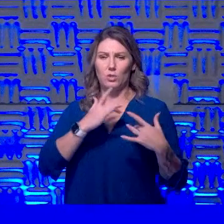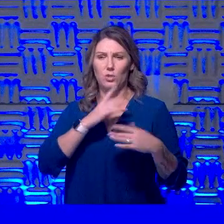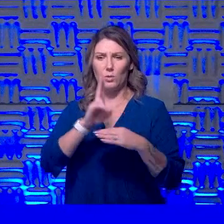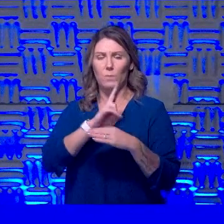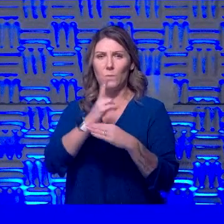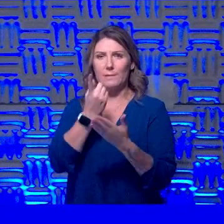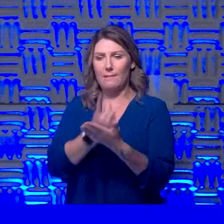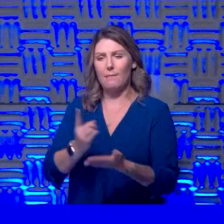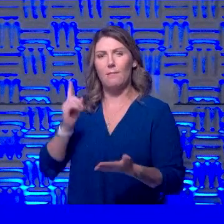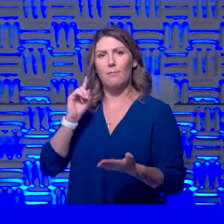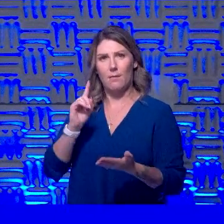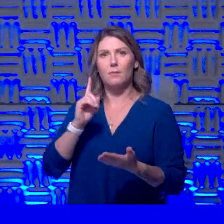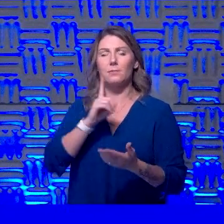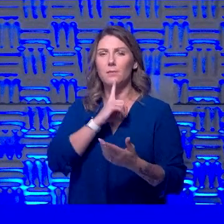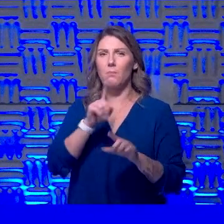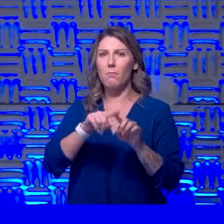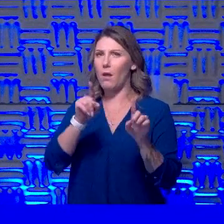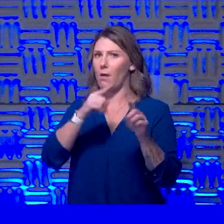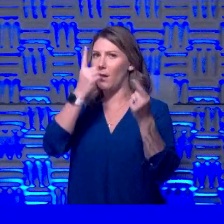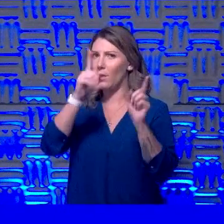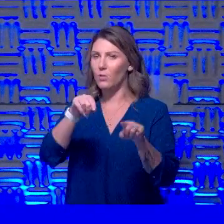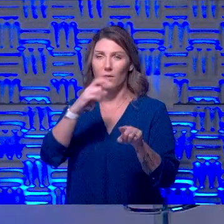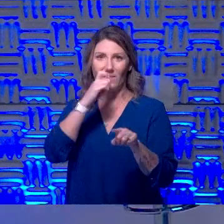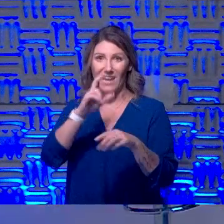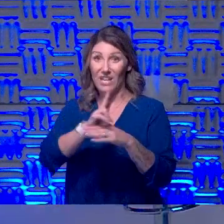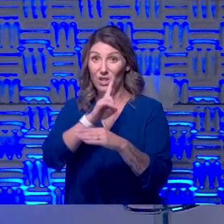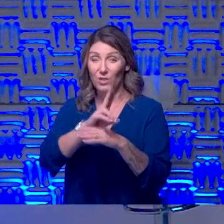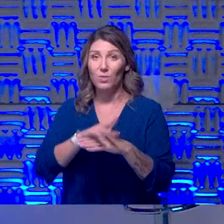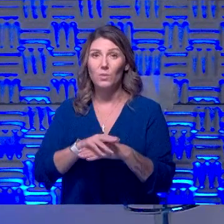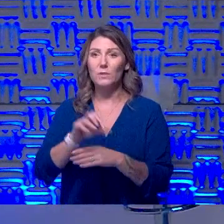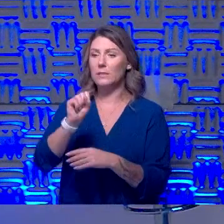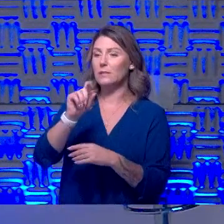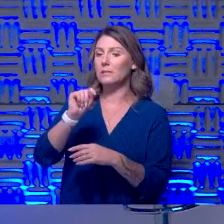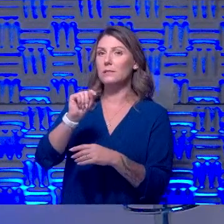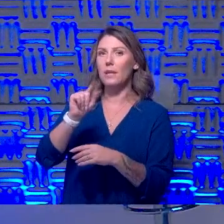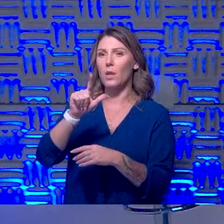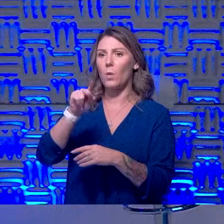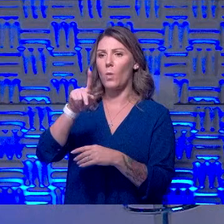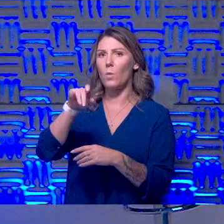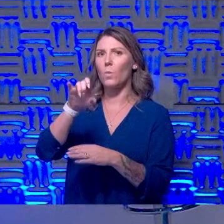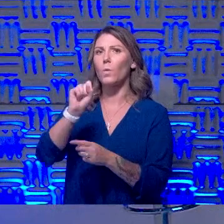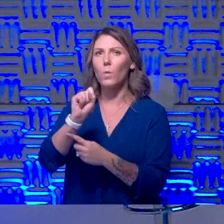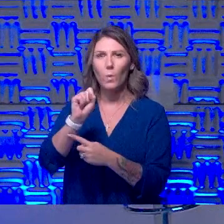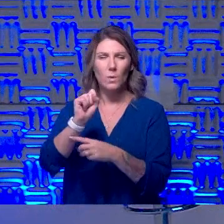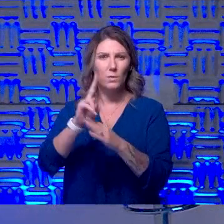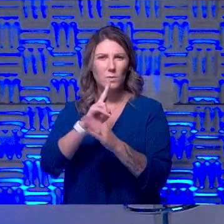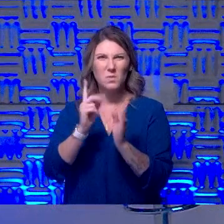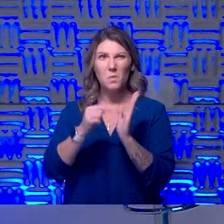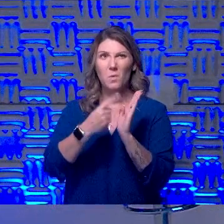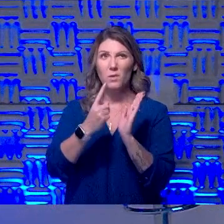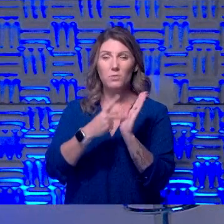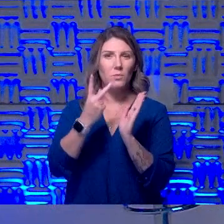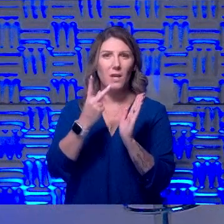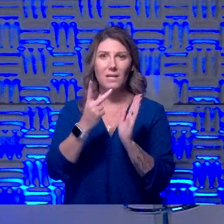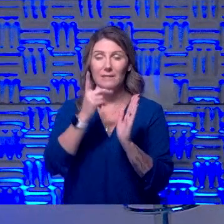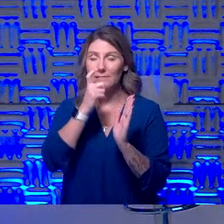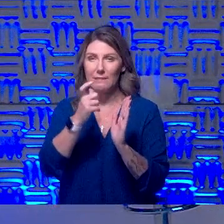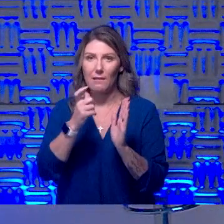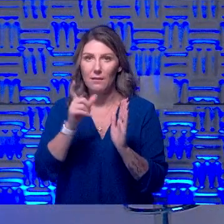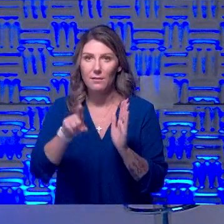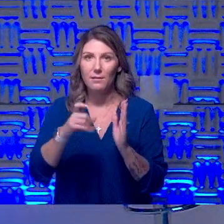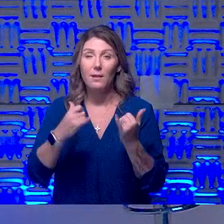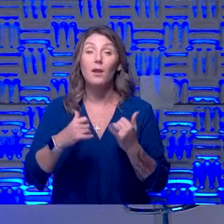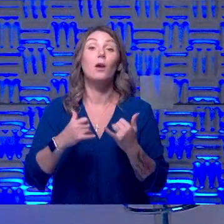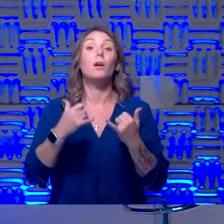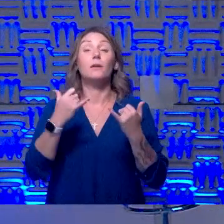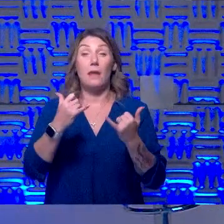week, but I agree with you. I don't believe we have used it. I know St. Luke's has used it once or twice. Yeah. I'm not sure we've had an indication where we needed to do it Now, here.